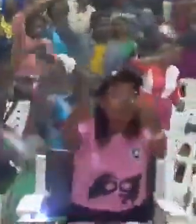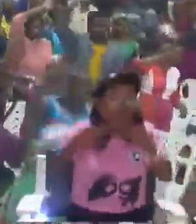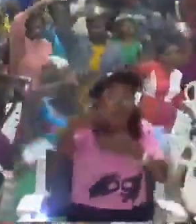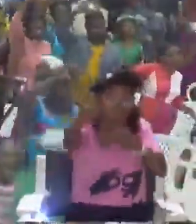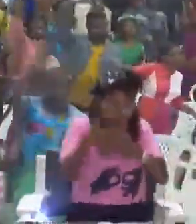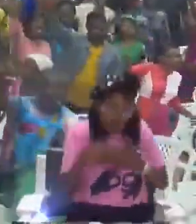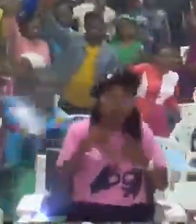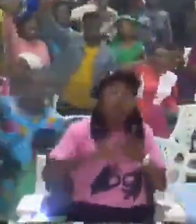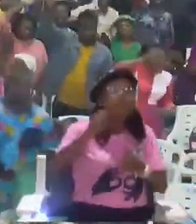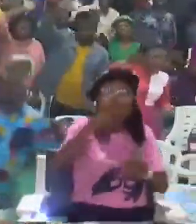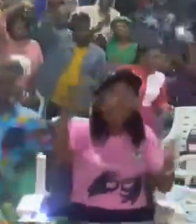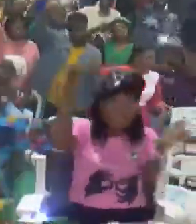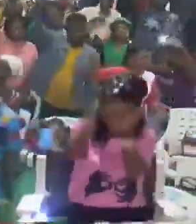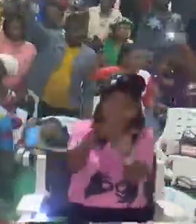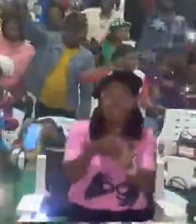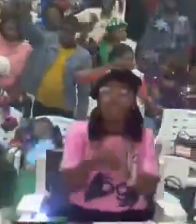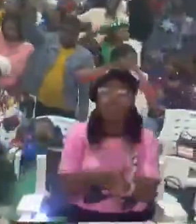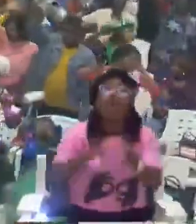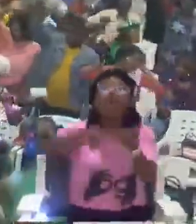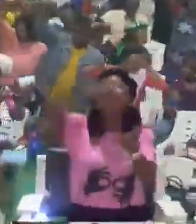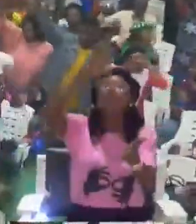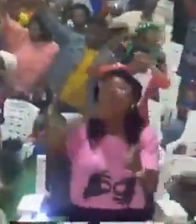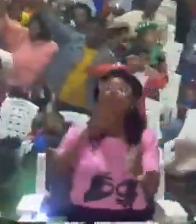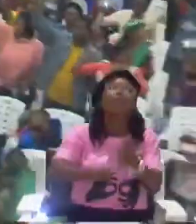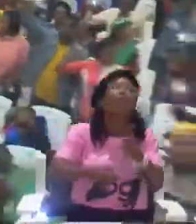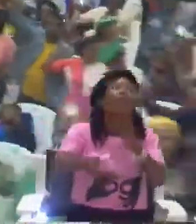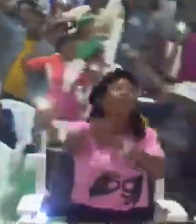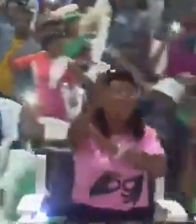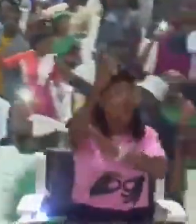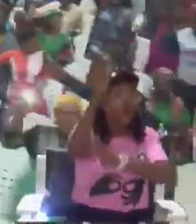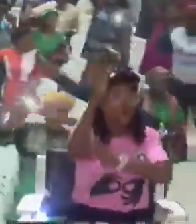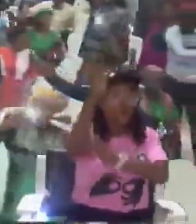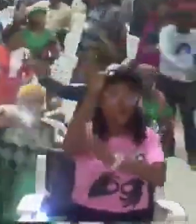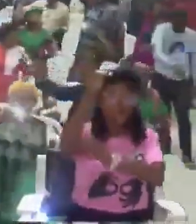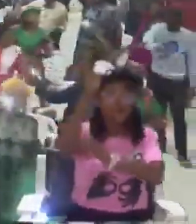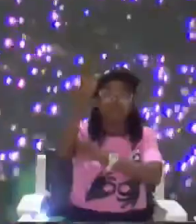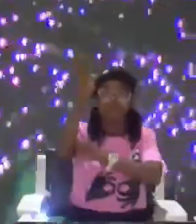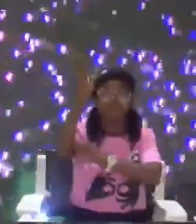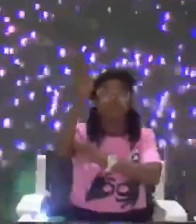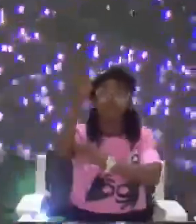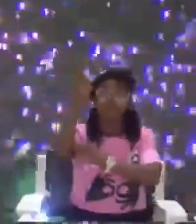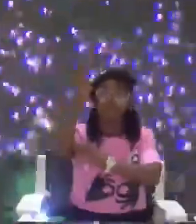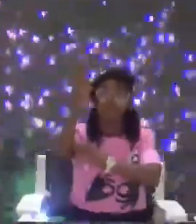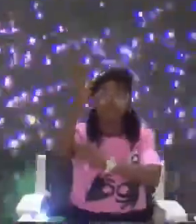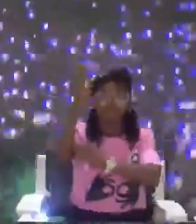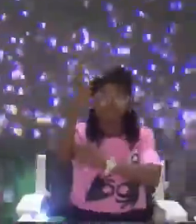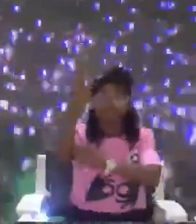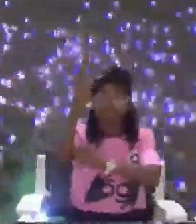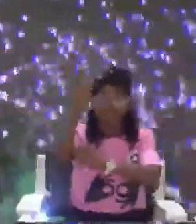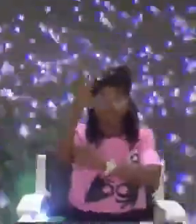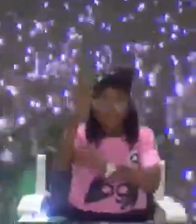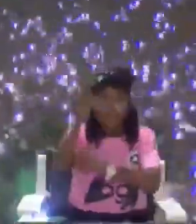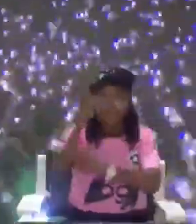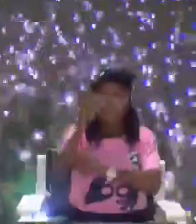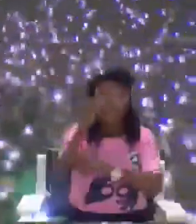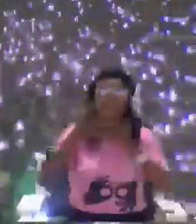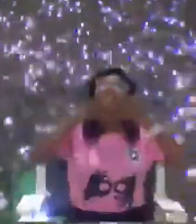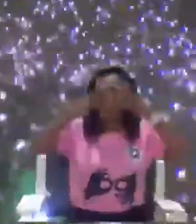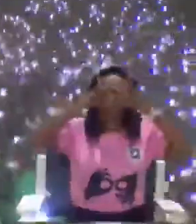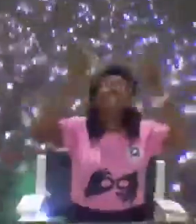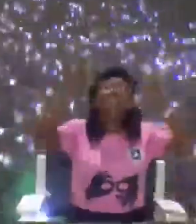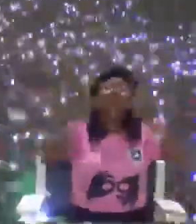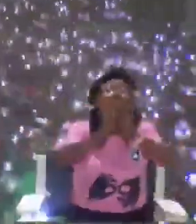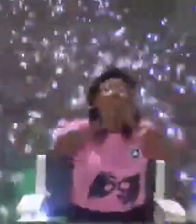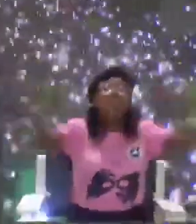súnmọ́. Glory be to God. Ògo ni fún Ọlọ́run ní òkè ọrun. And then shout a